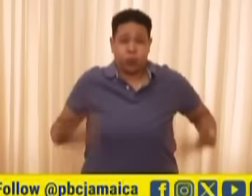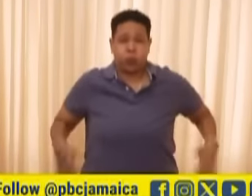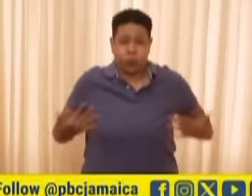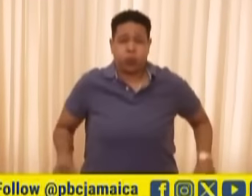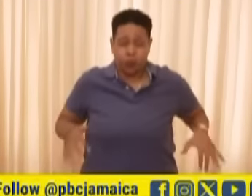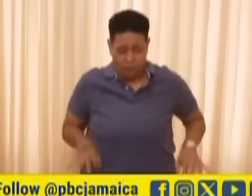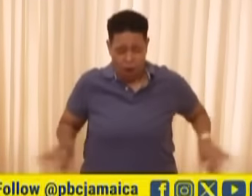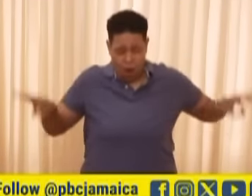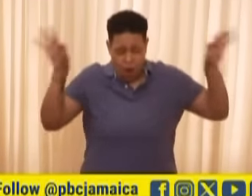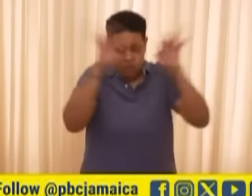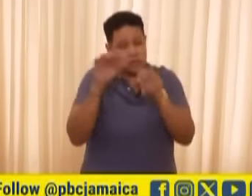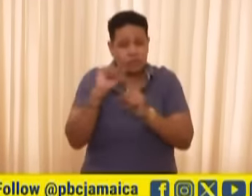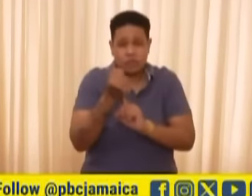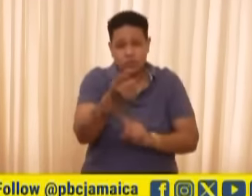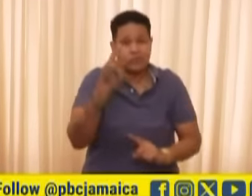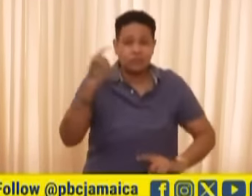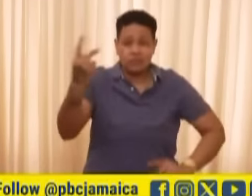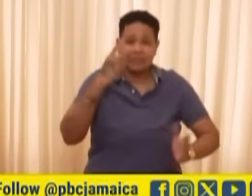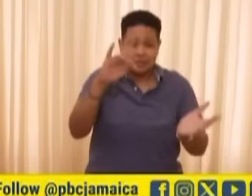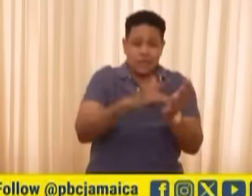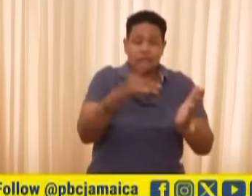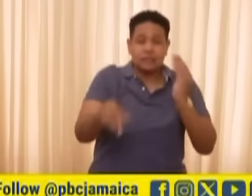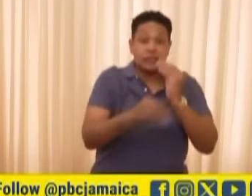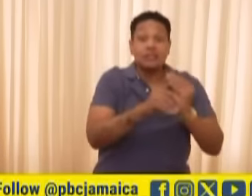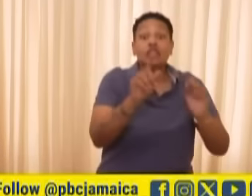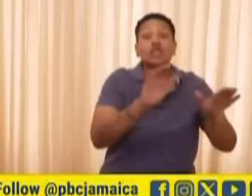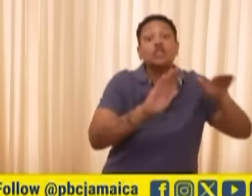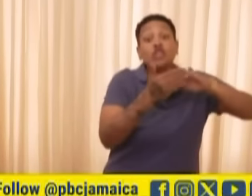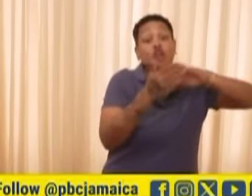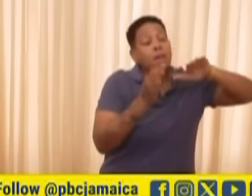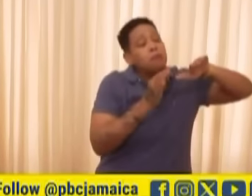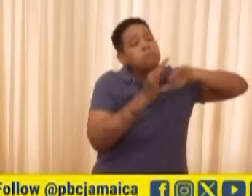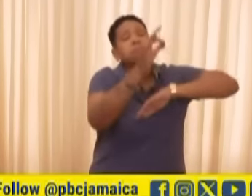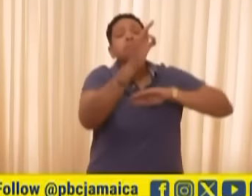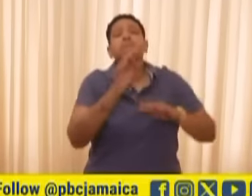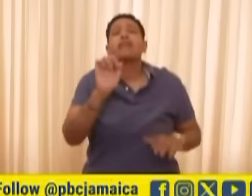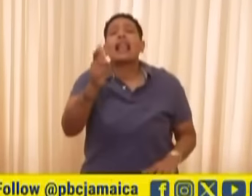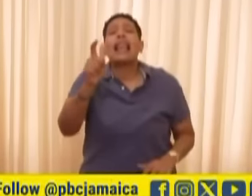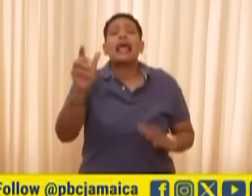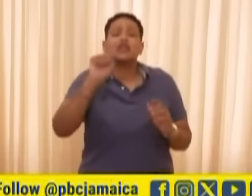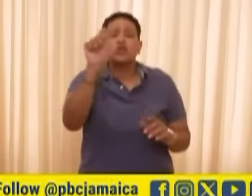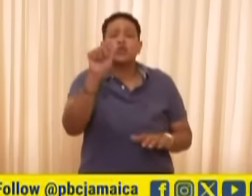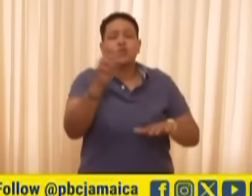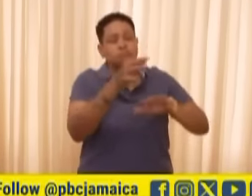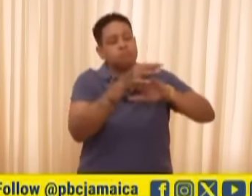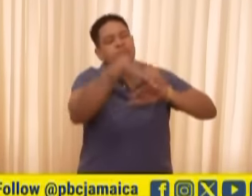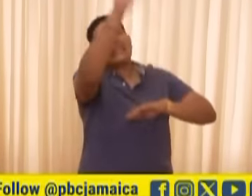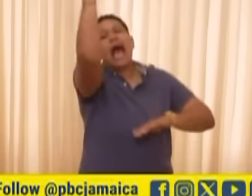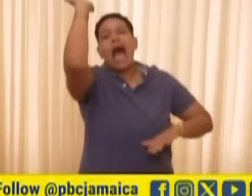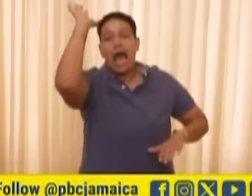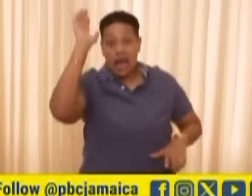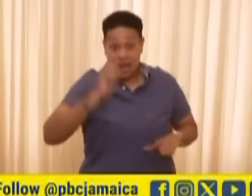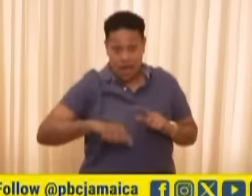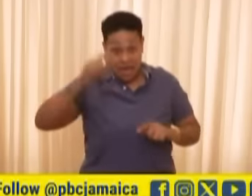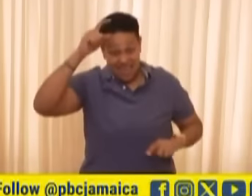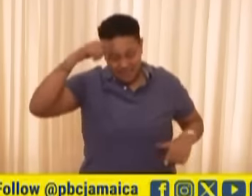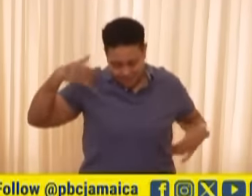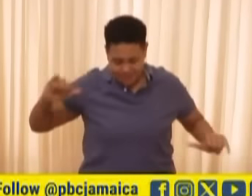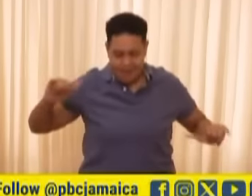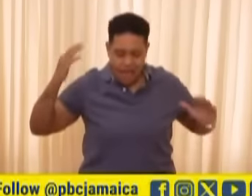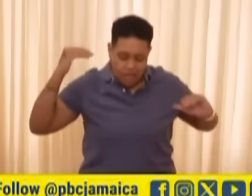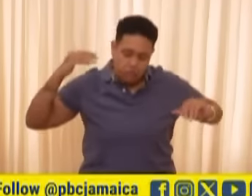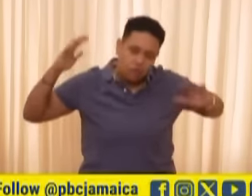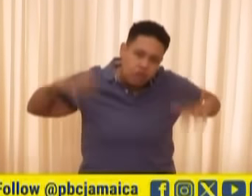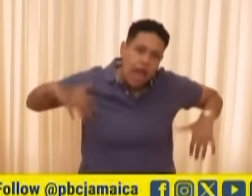As you can see, the center is expected to move off the island later on Tuesday, but the conditions are expected